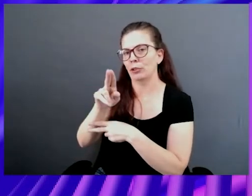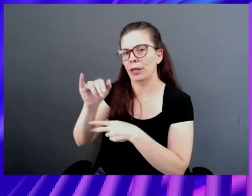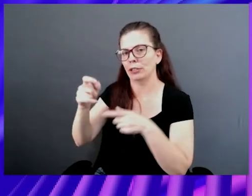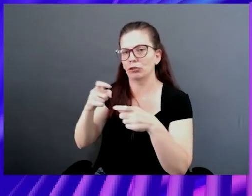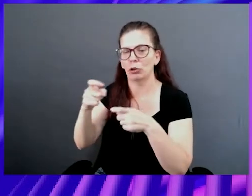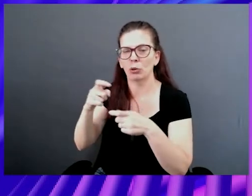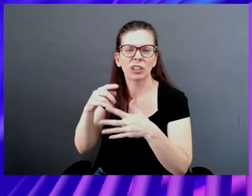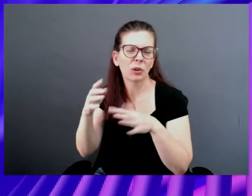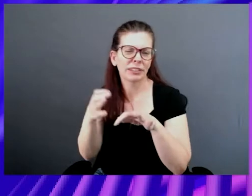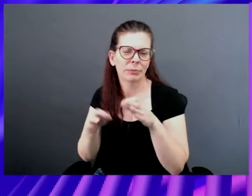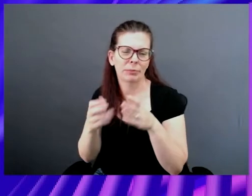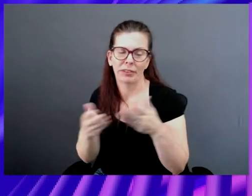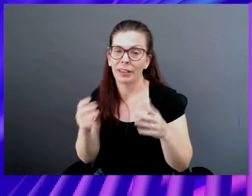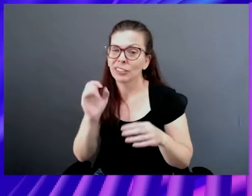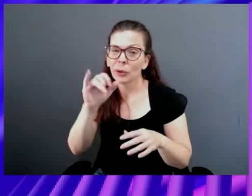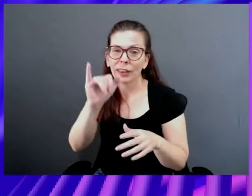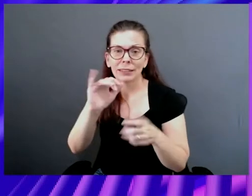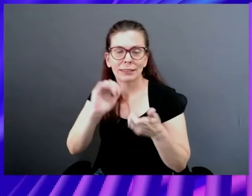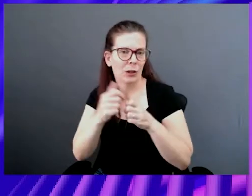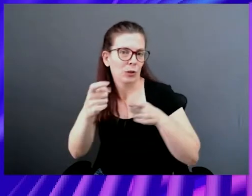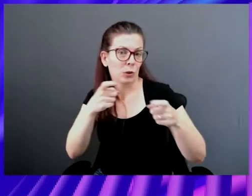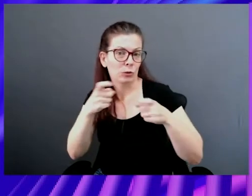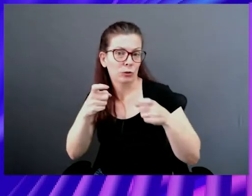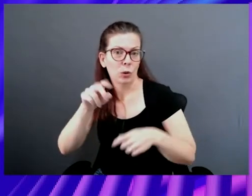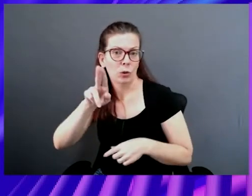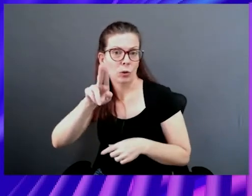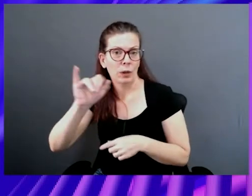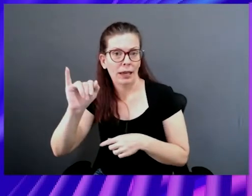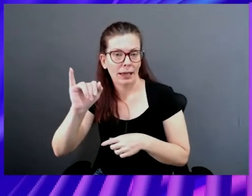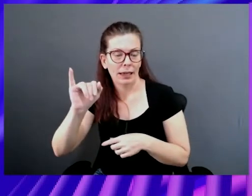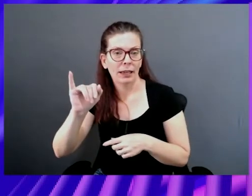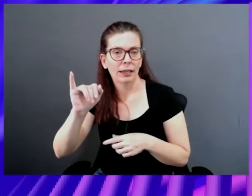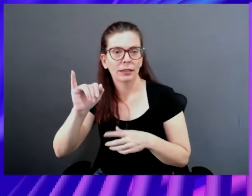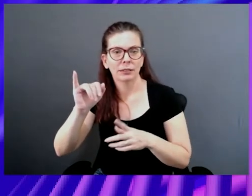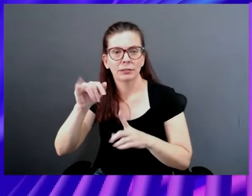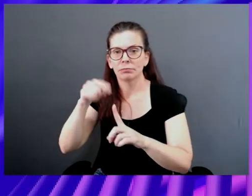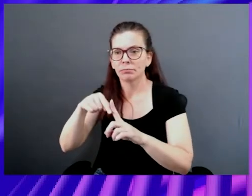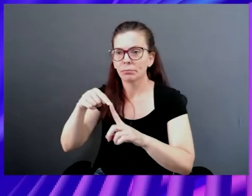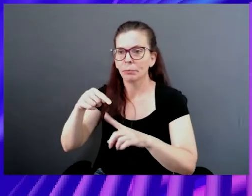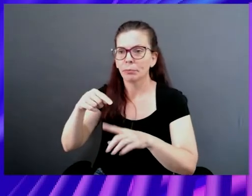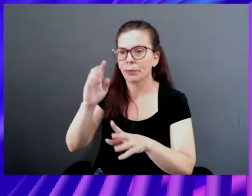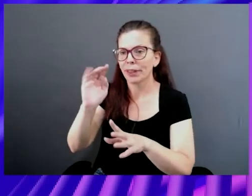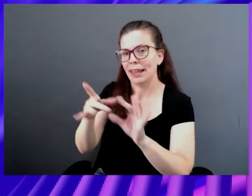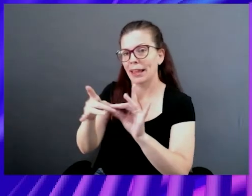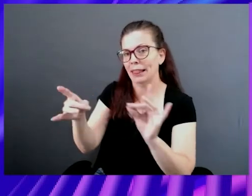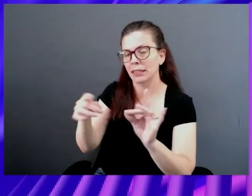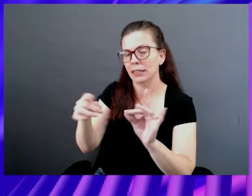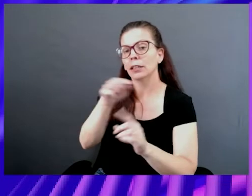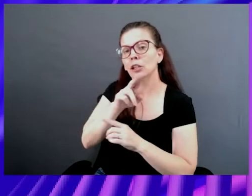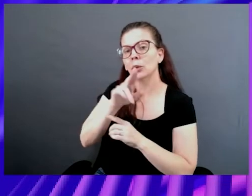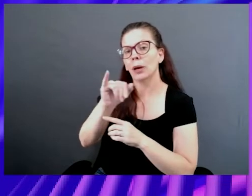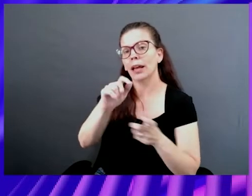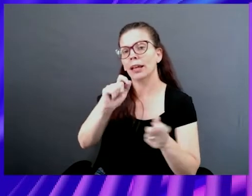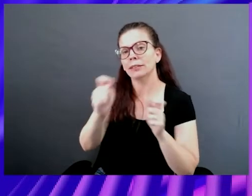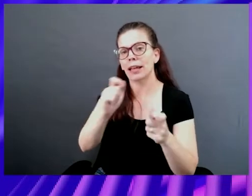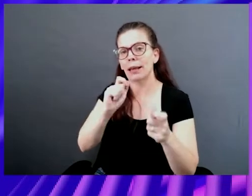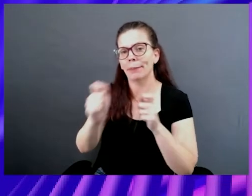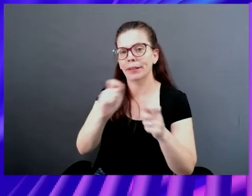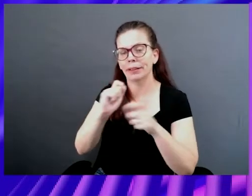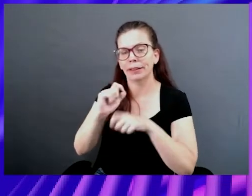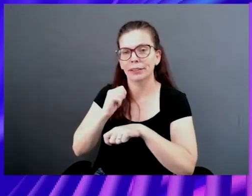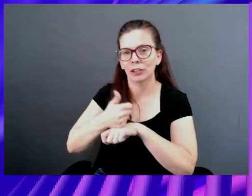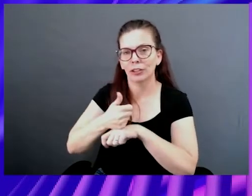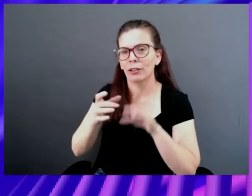So this is how you can control that UI just by the data type, and the UI screen is dynamically generated based off that